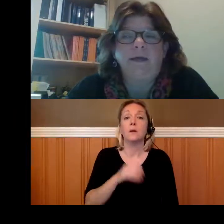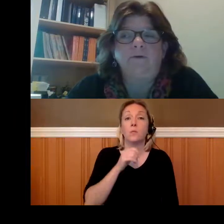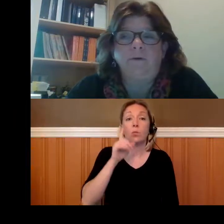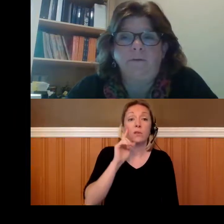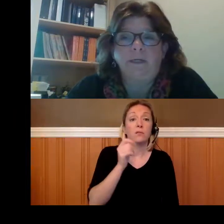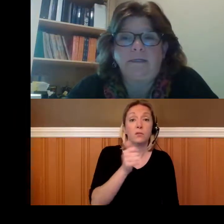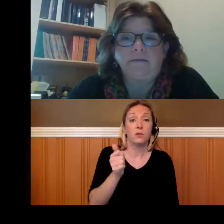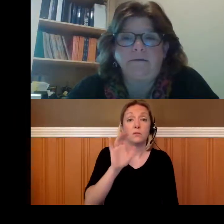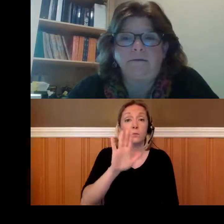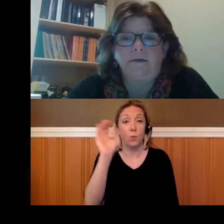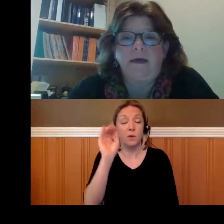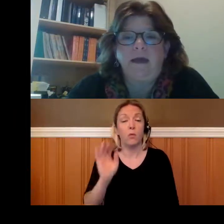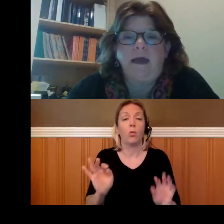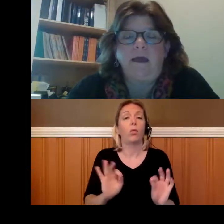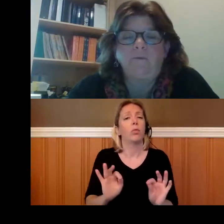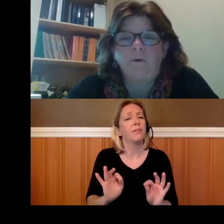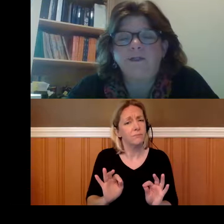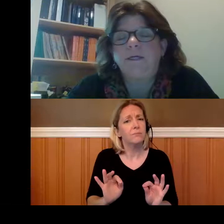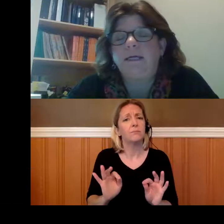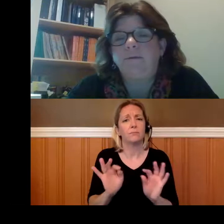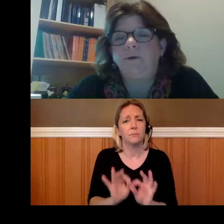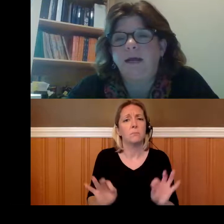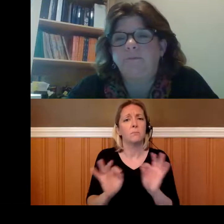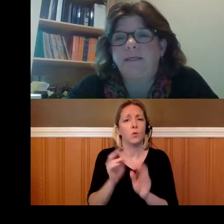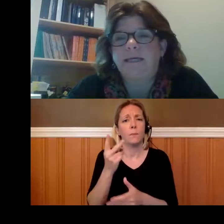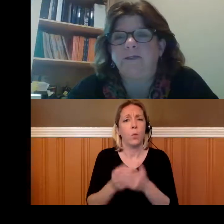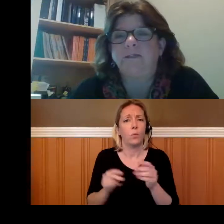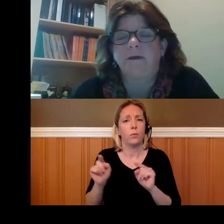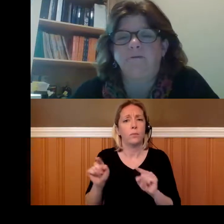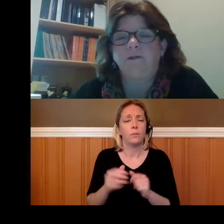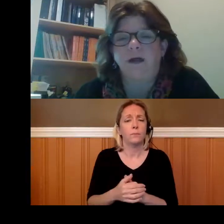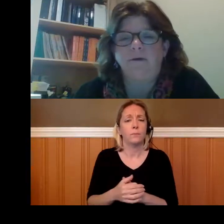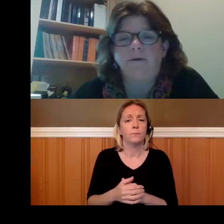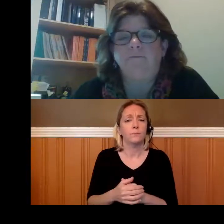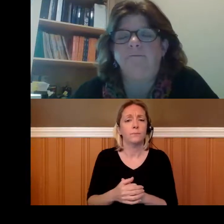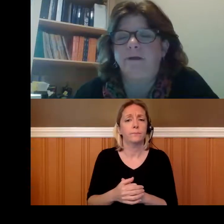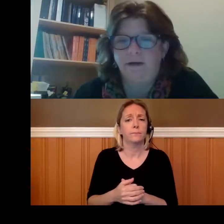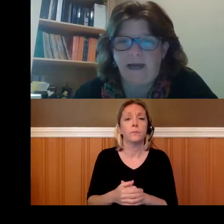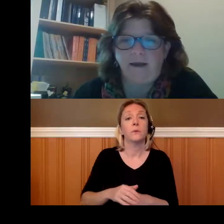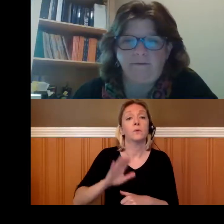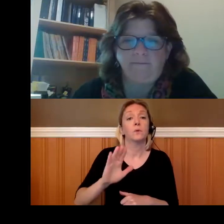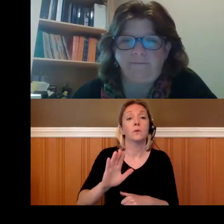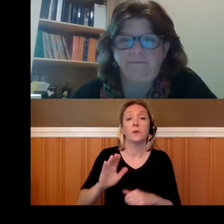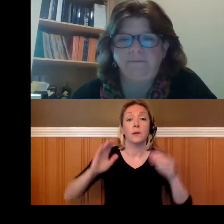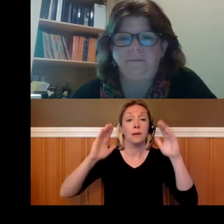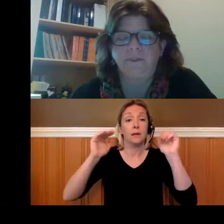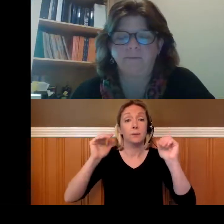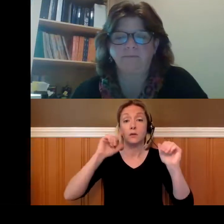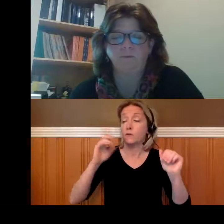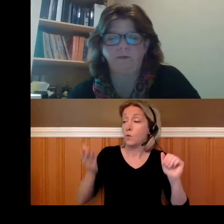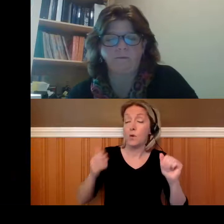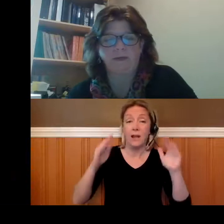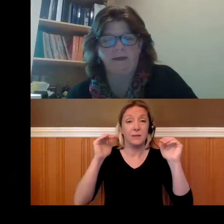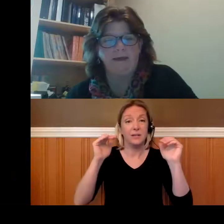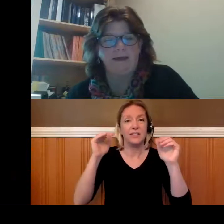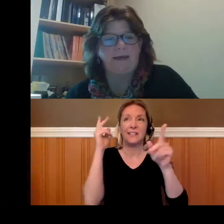opinions. And we want you to keep your expectations of your child very high. Sometimes we